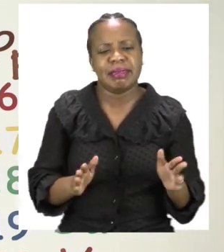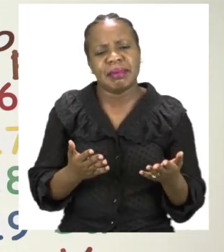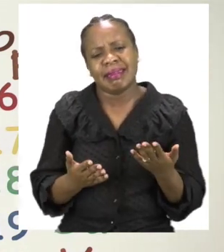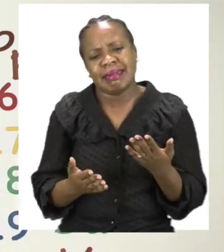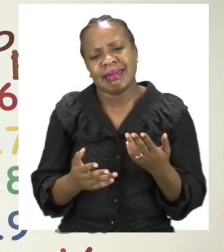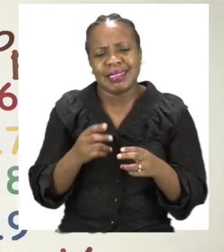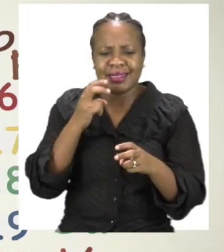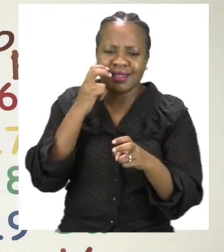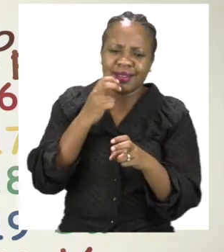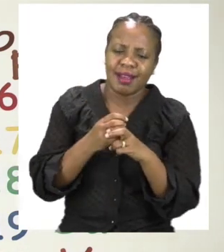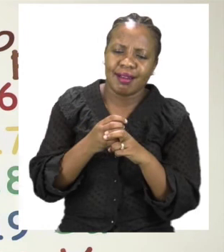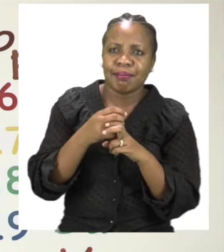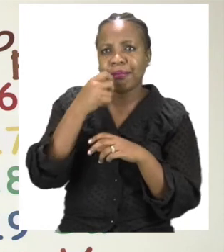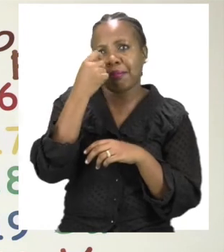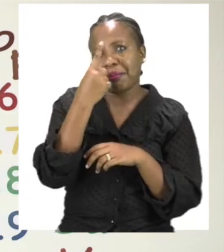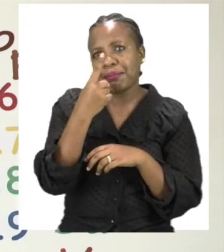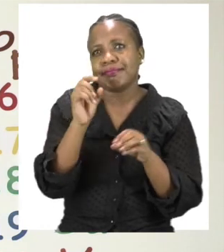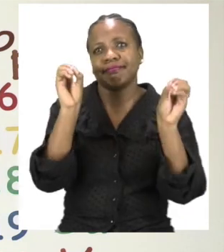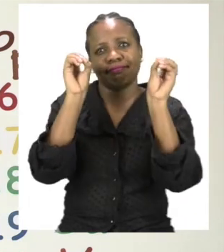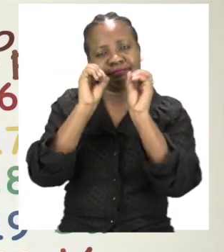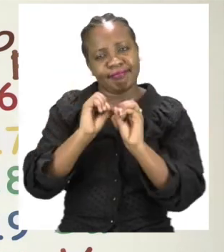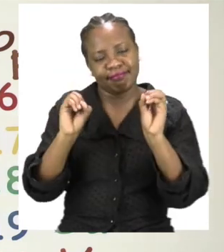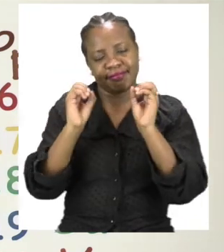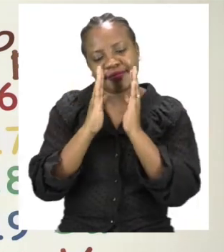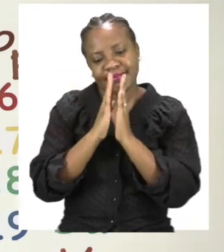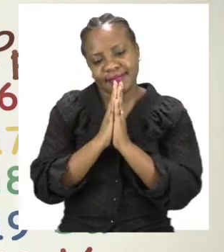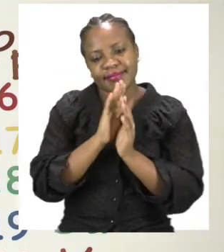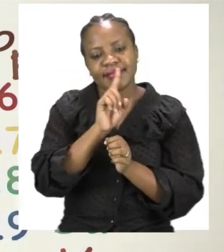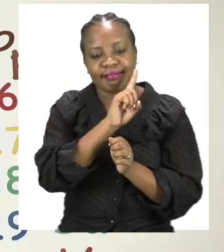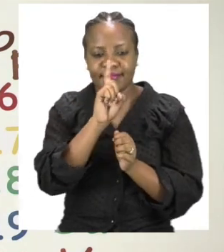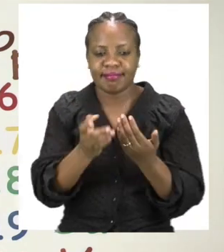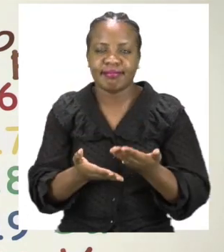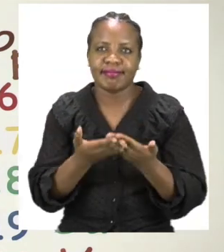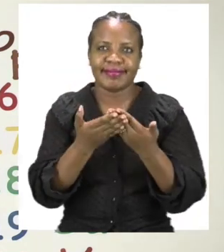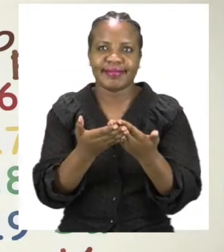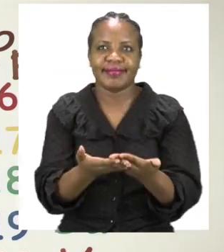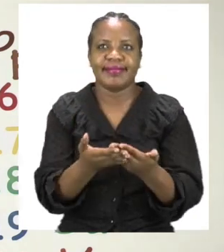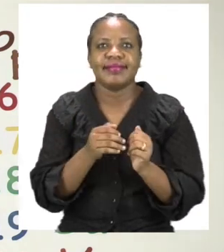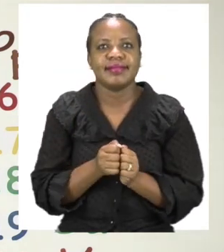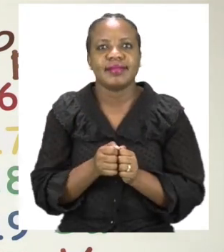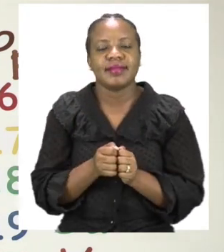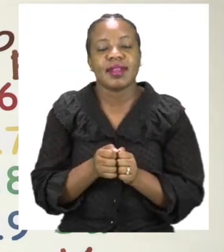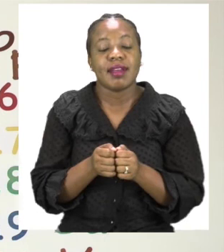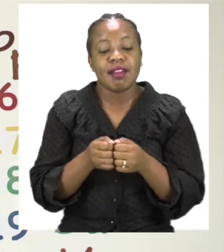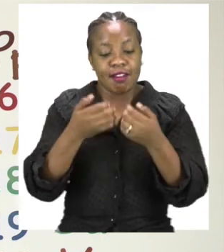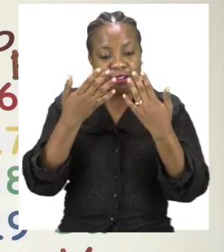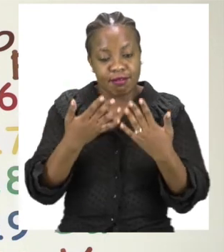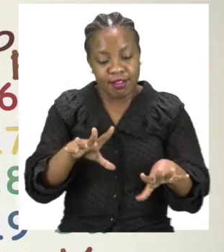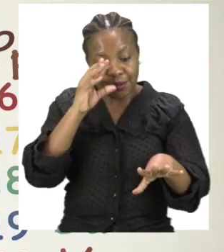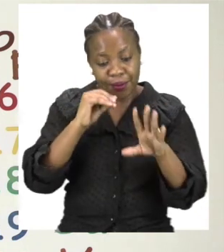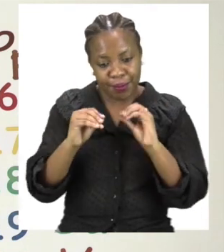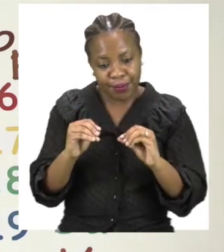or you didn't understand, you can always ask for help. Now that we are done, it's very important for